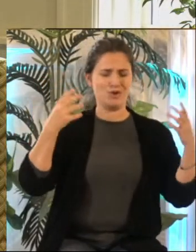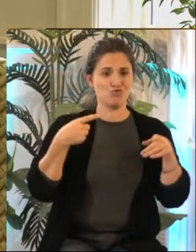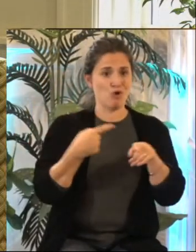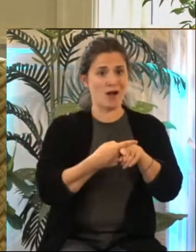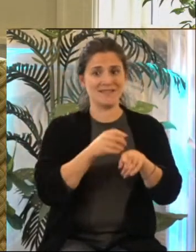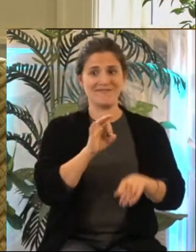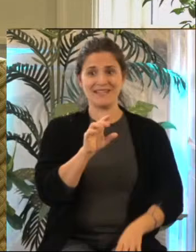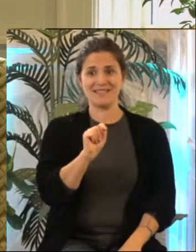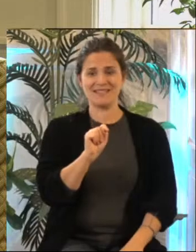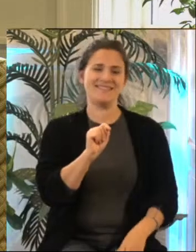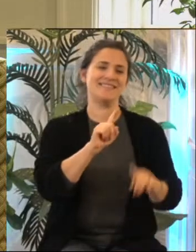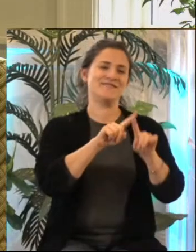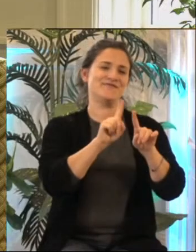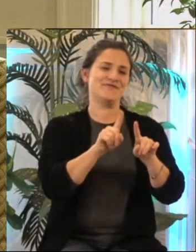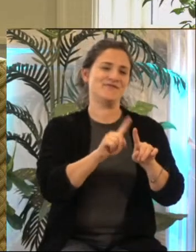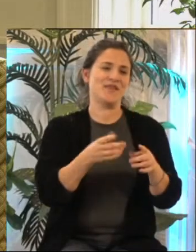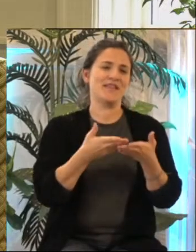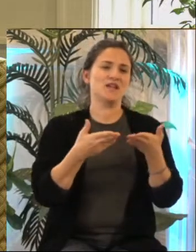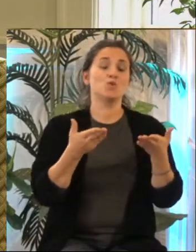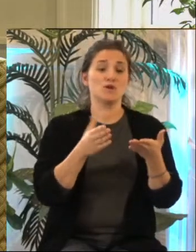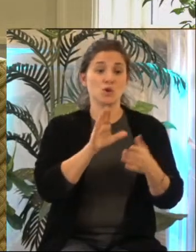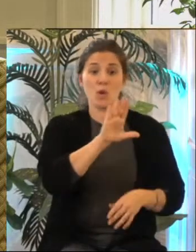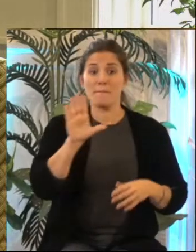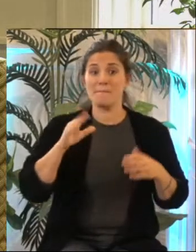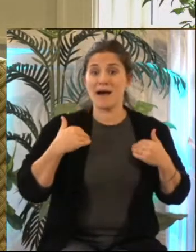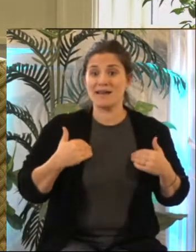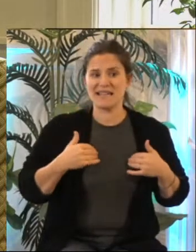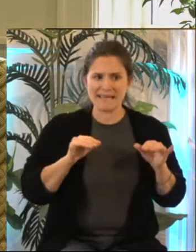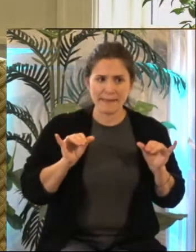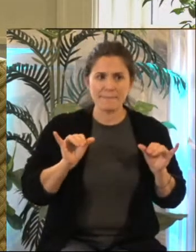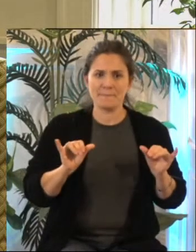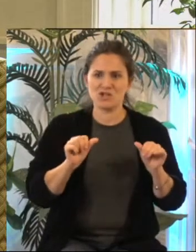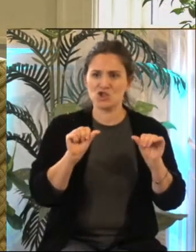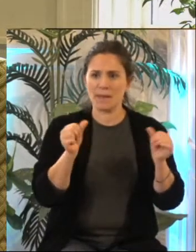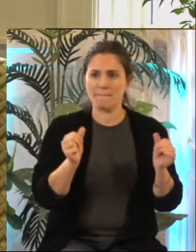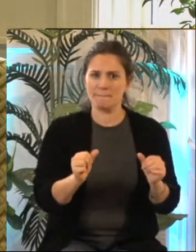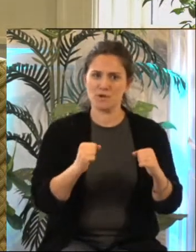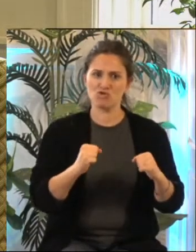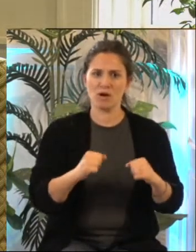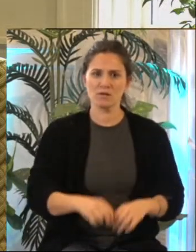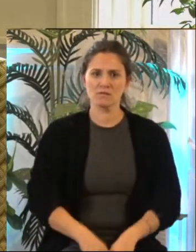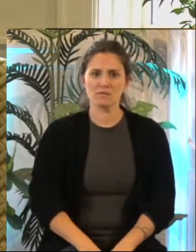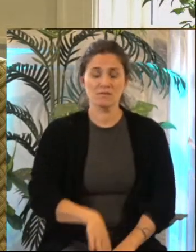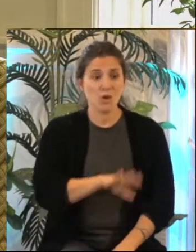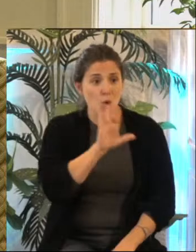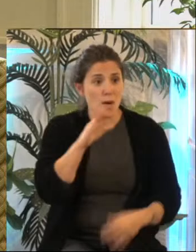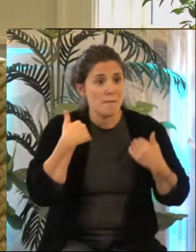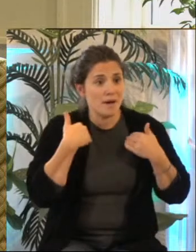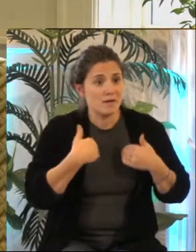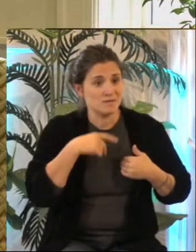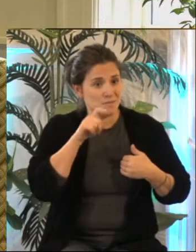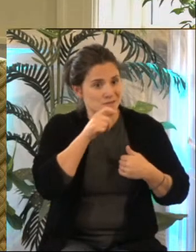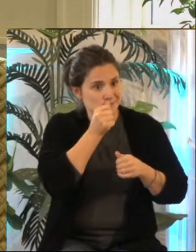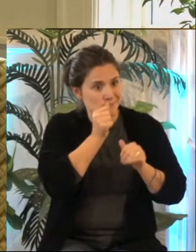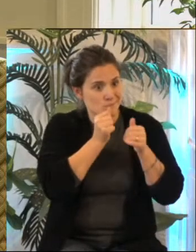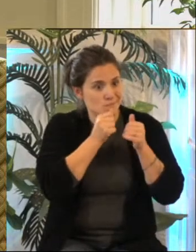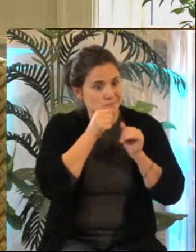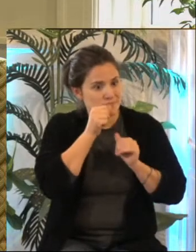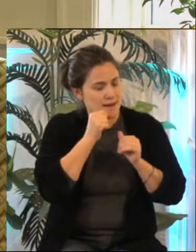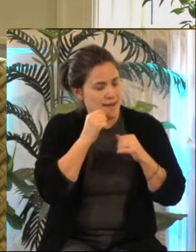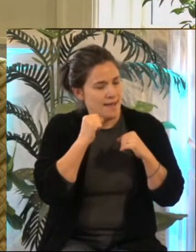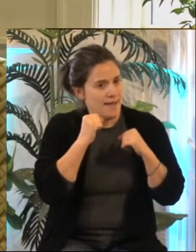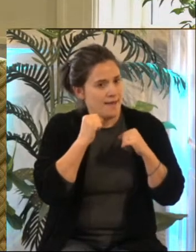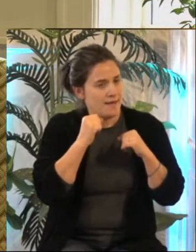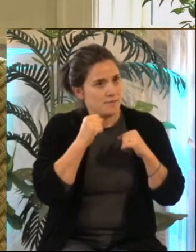to keep our bodies in shape, because we need our bodies to be able to handle the stress. The